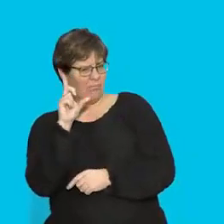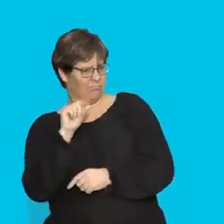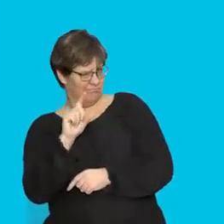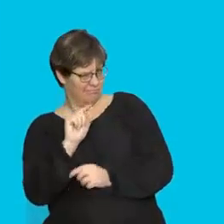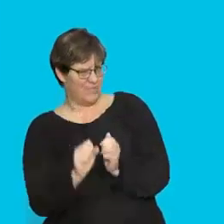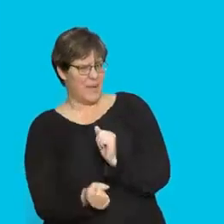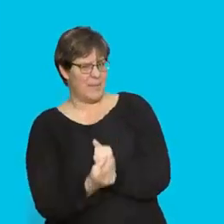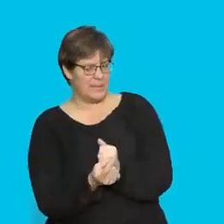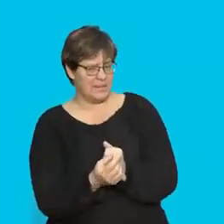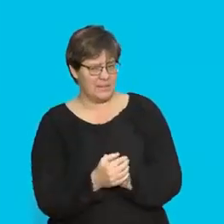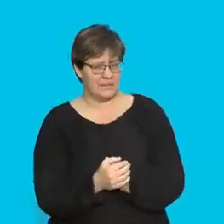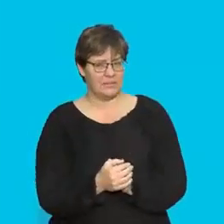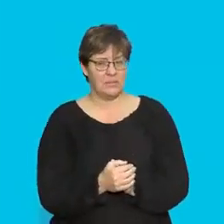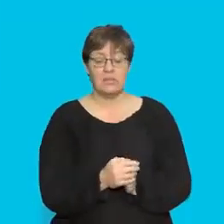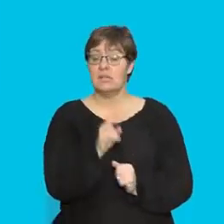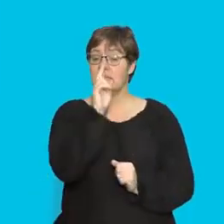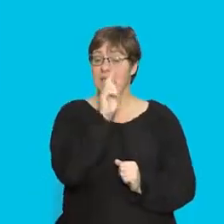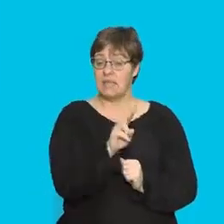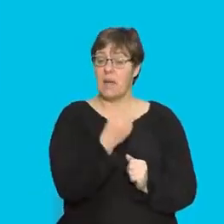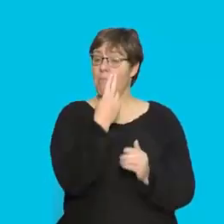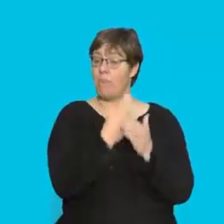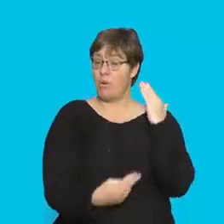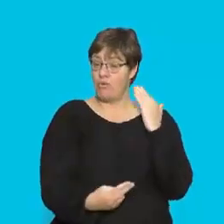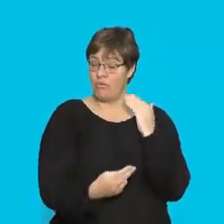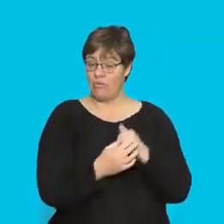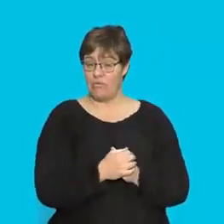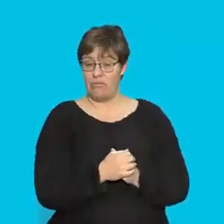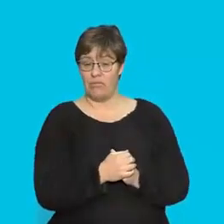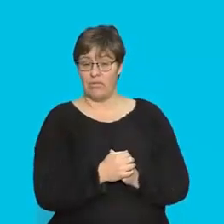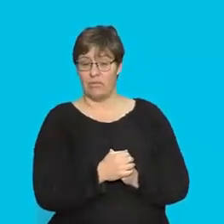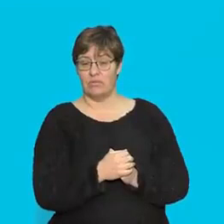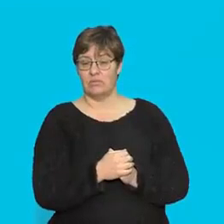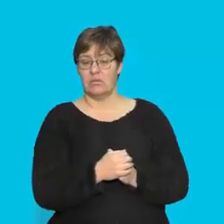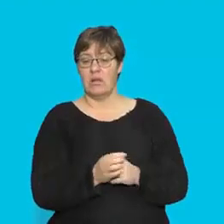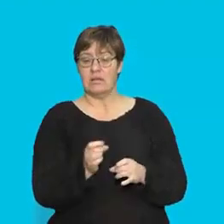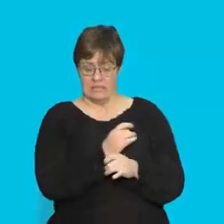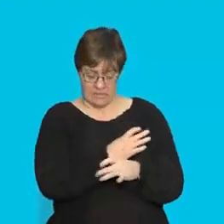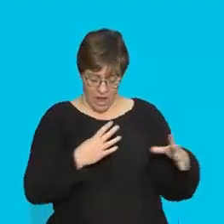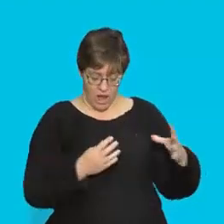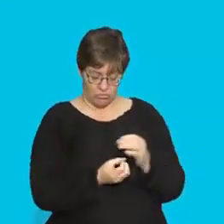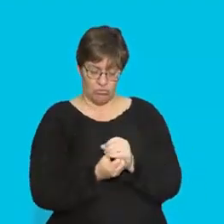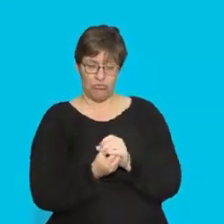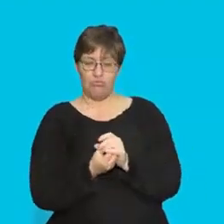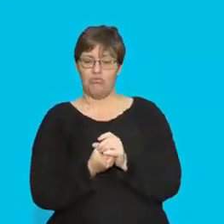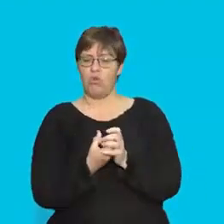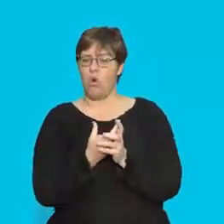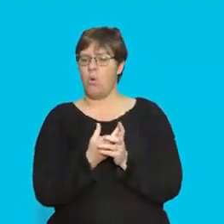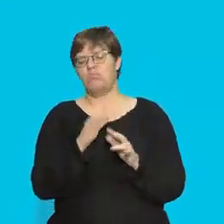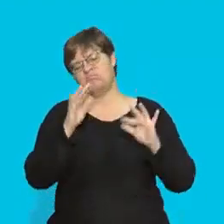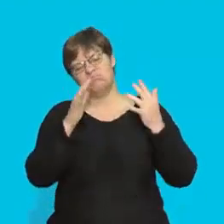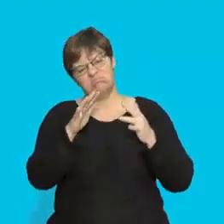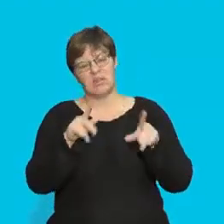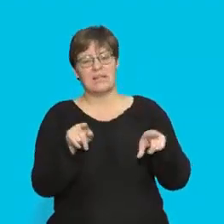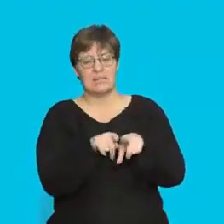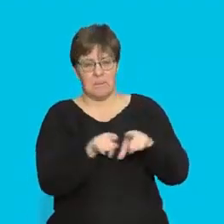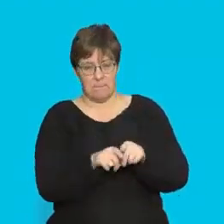together, something very interesting happened. We saw that both species started